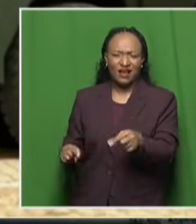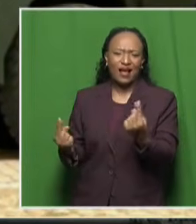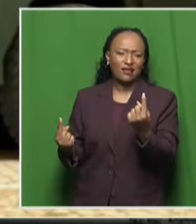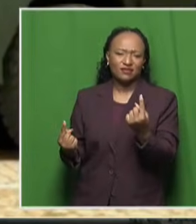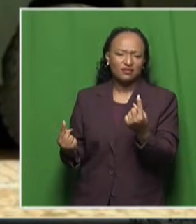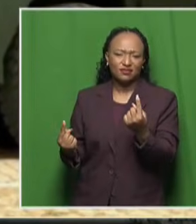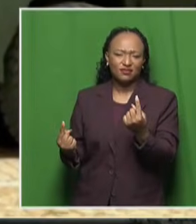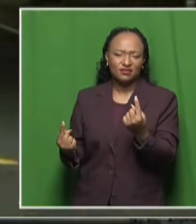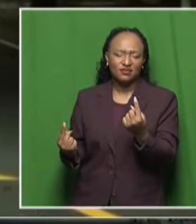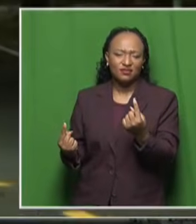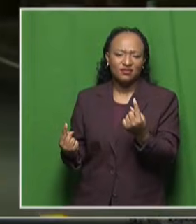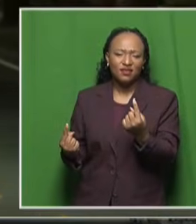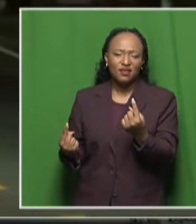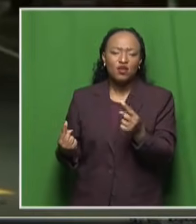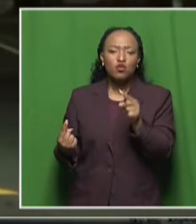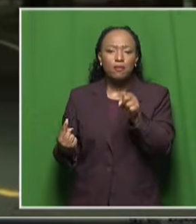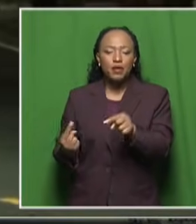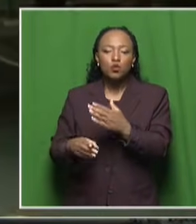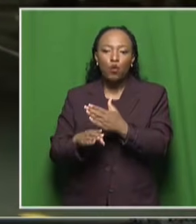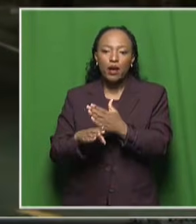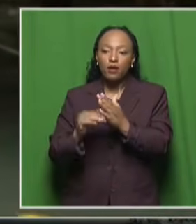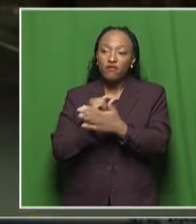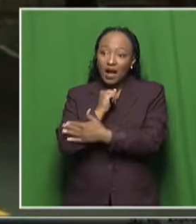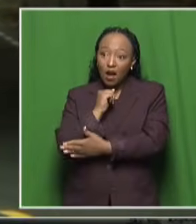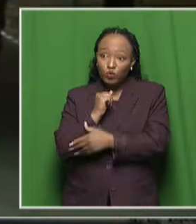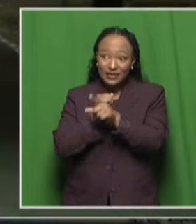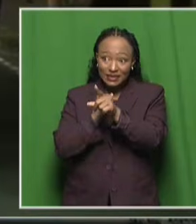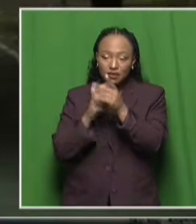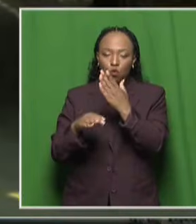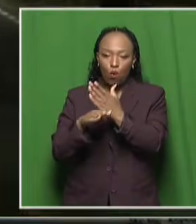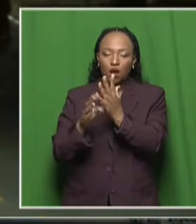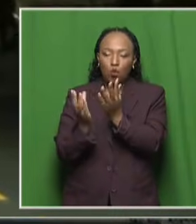that. You got to work with the country, receiving country.